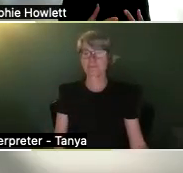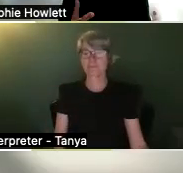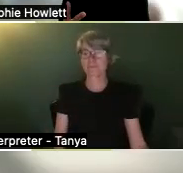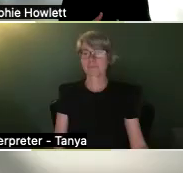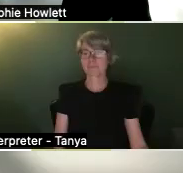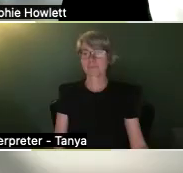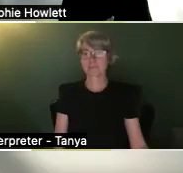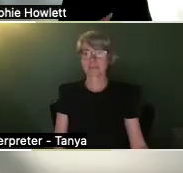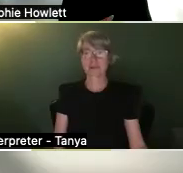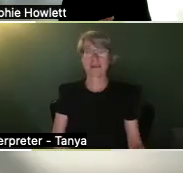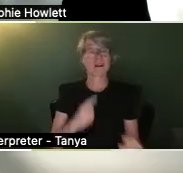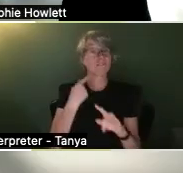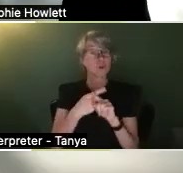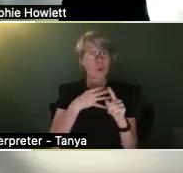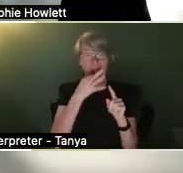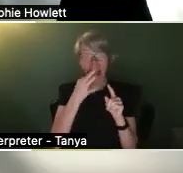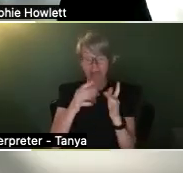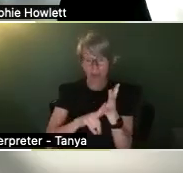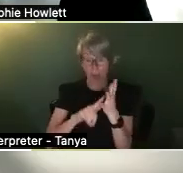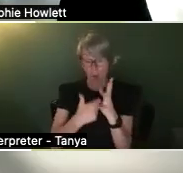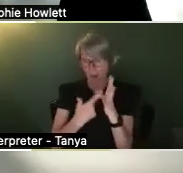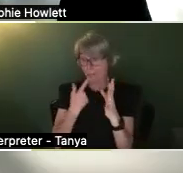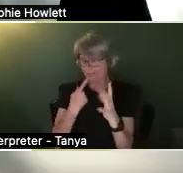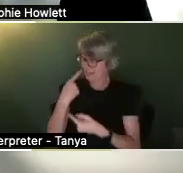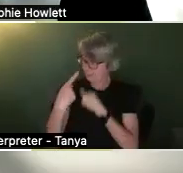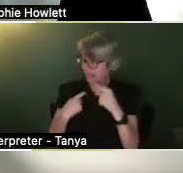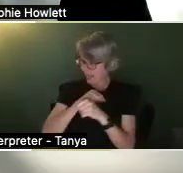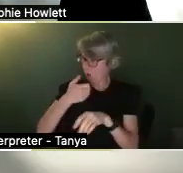share what we do in our advocacy work.